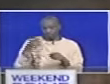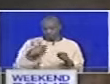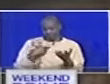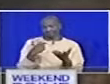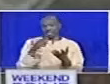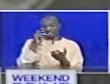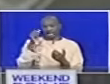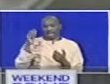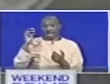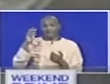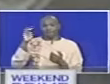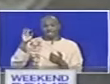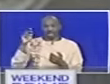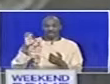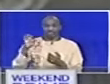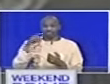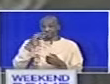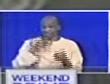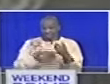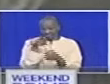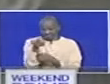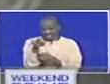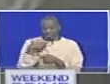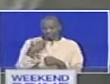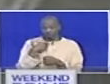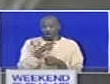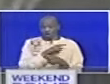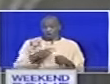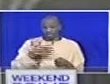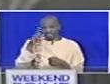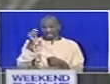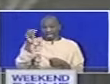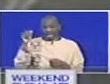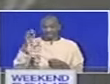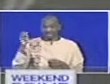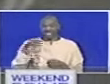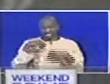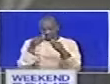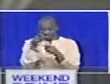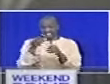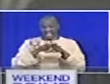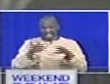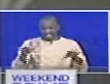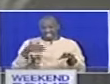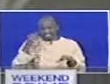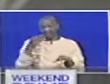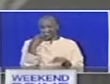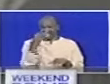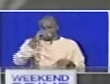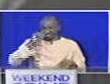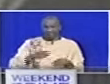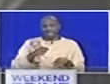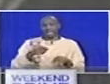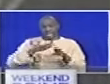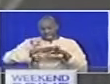sister Florence. In fact, it was Lord Delamere who gifted Lord Galbraith Cole with at least 30,000 acres